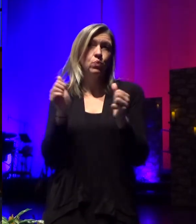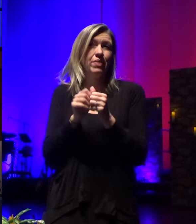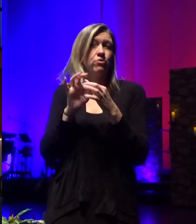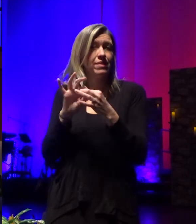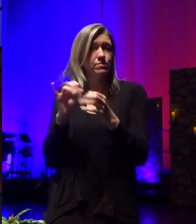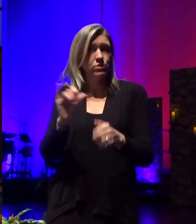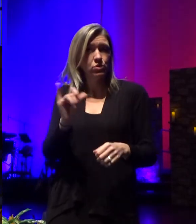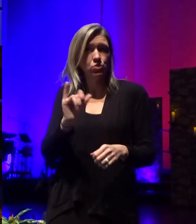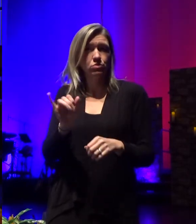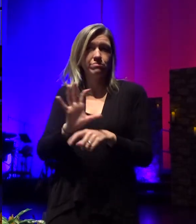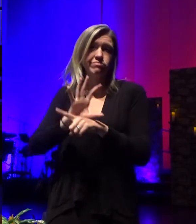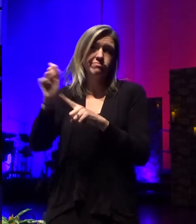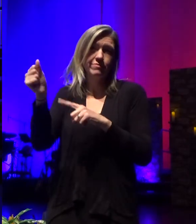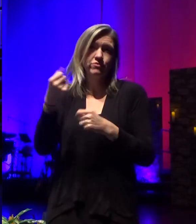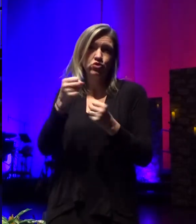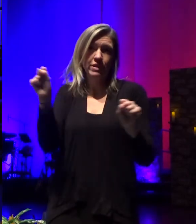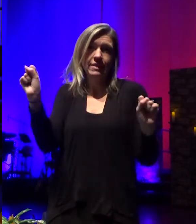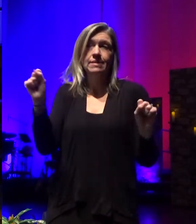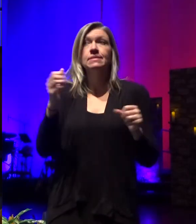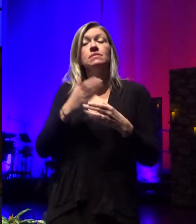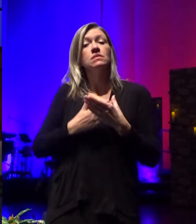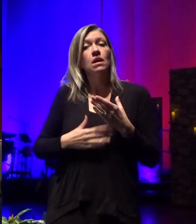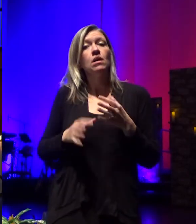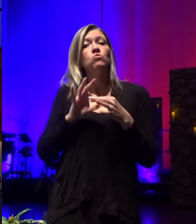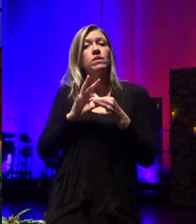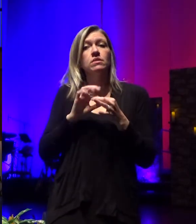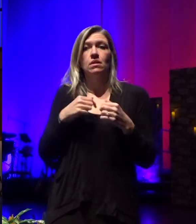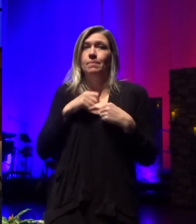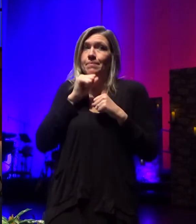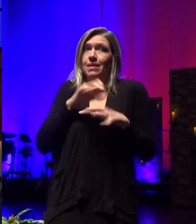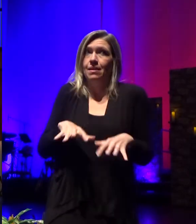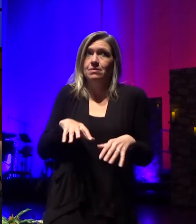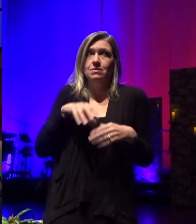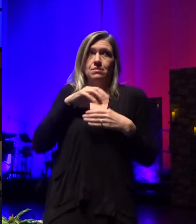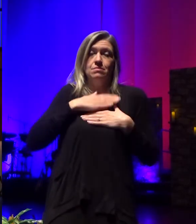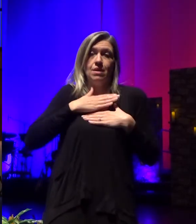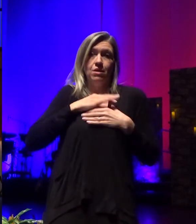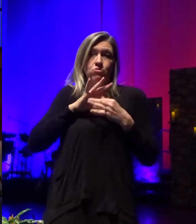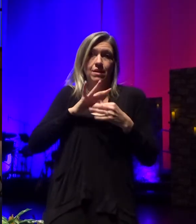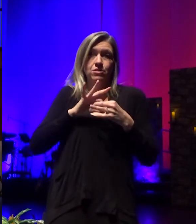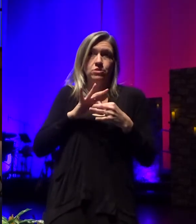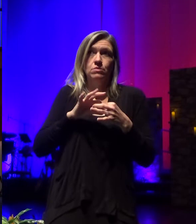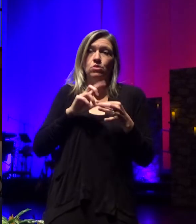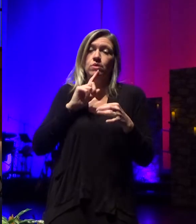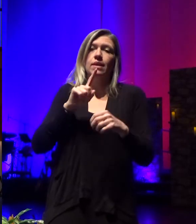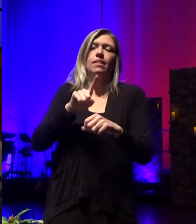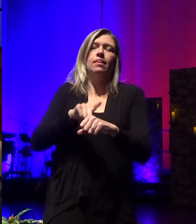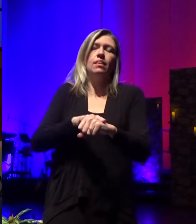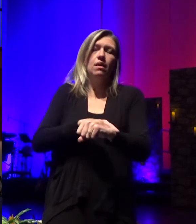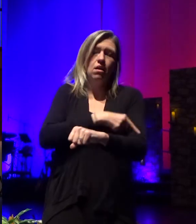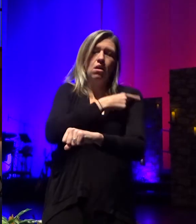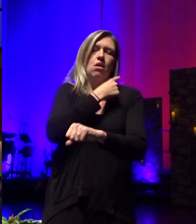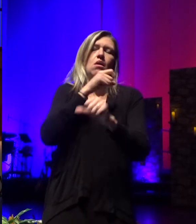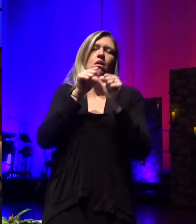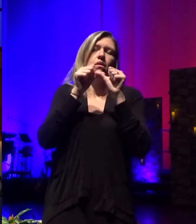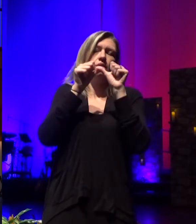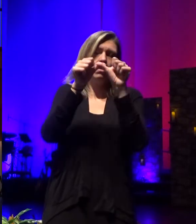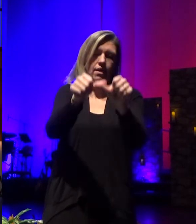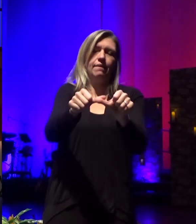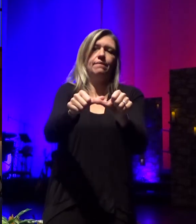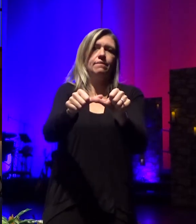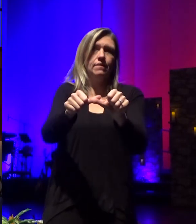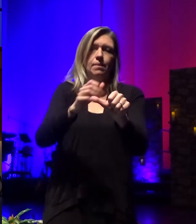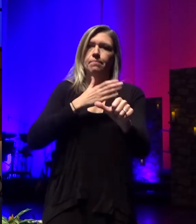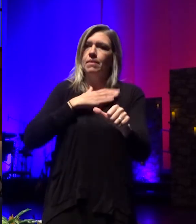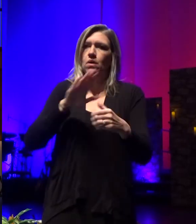Some relationships, and I'm blessed to be in one, have a really long lifespan. As long as my days here,